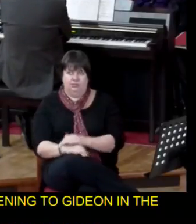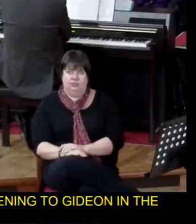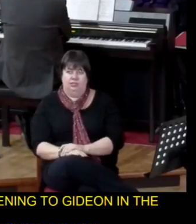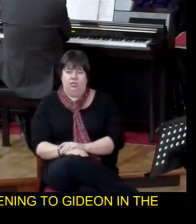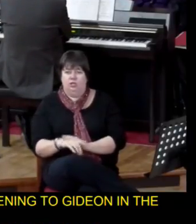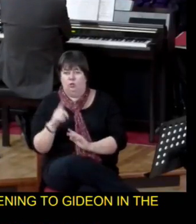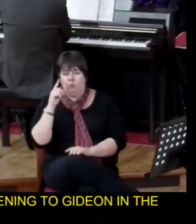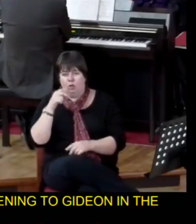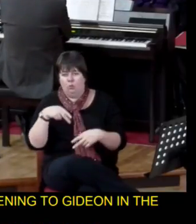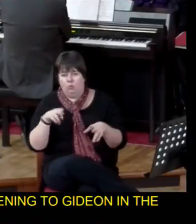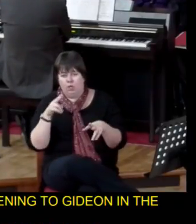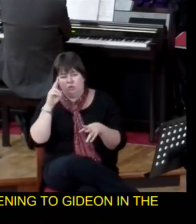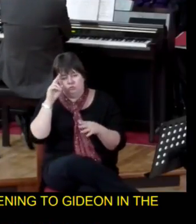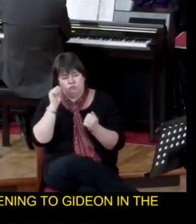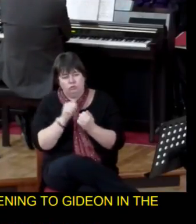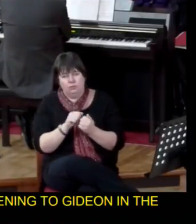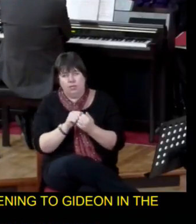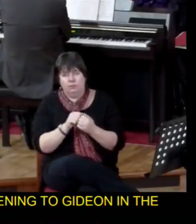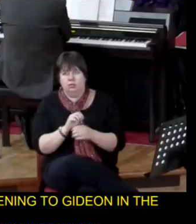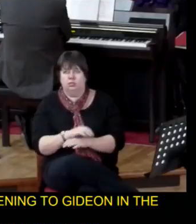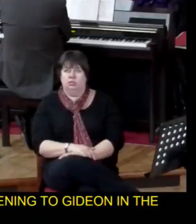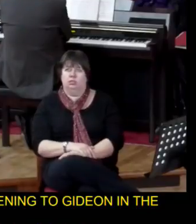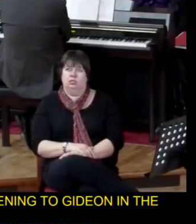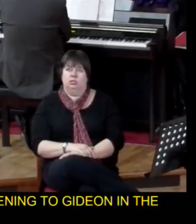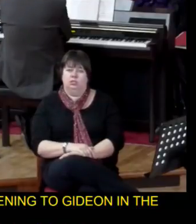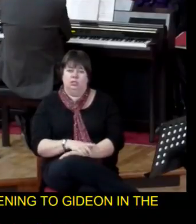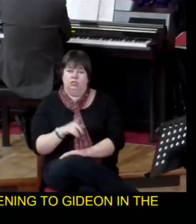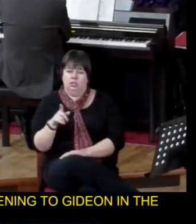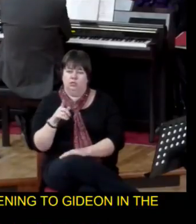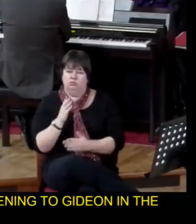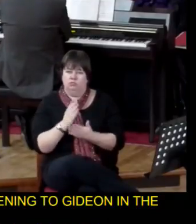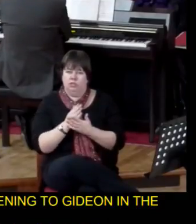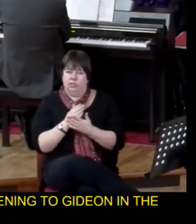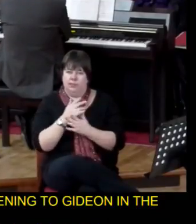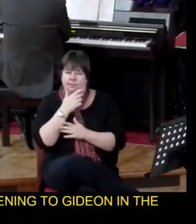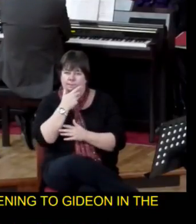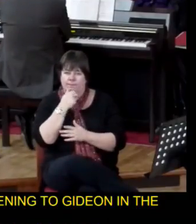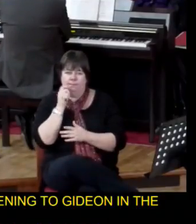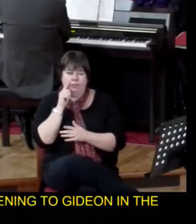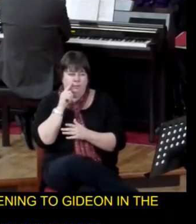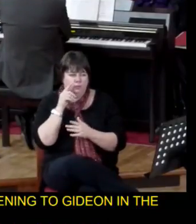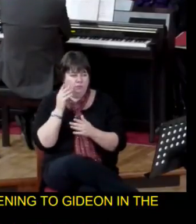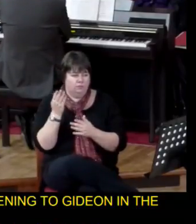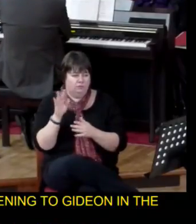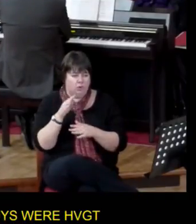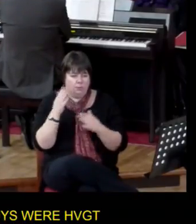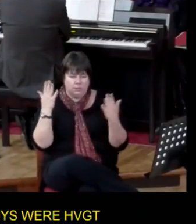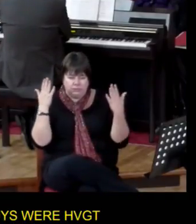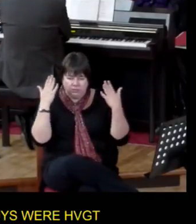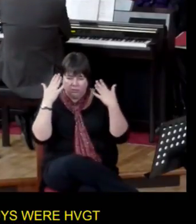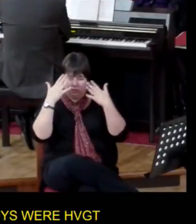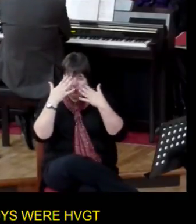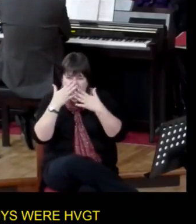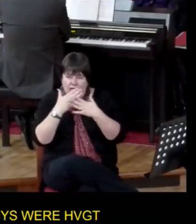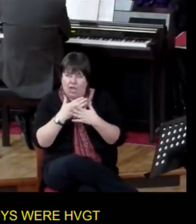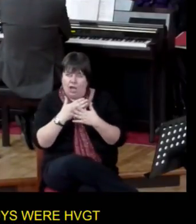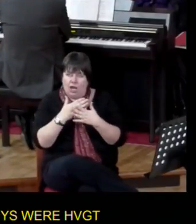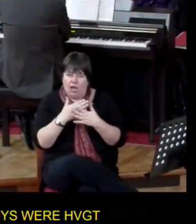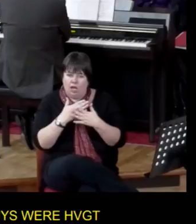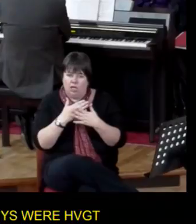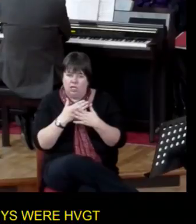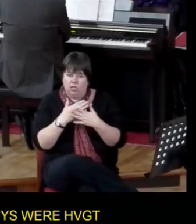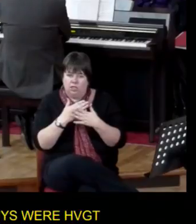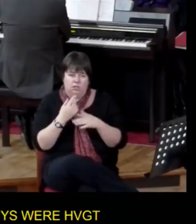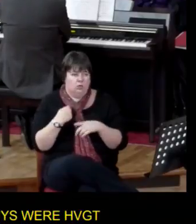to remember what they were called is that they were people of the darkness. People who are opposed to God's ways are